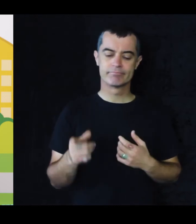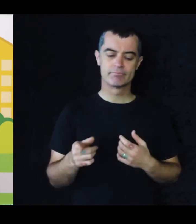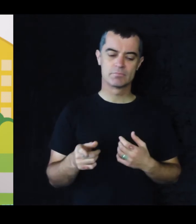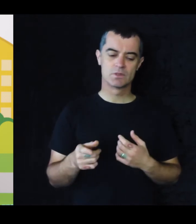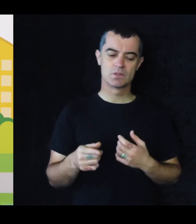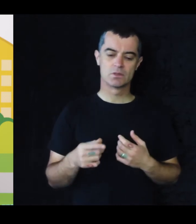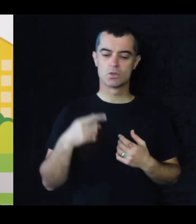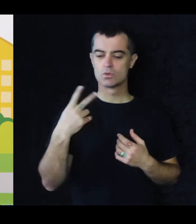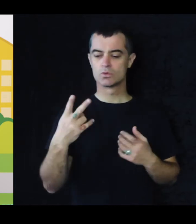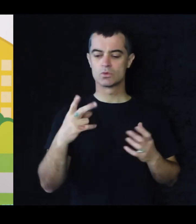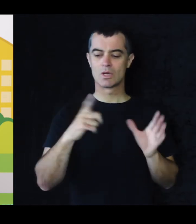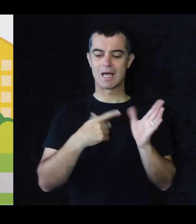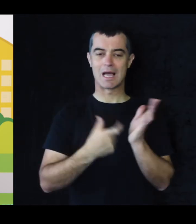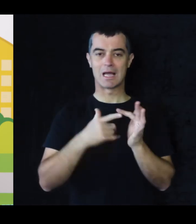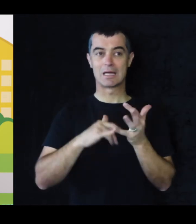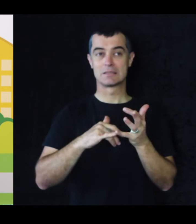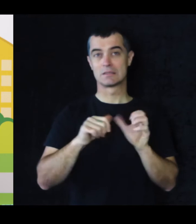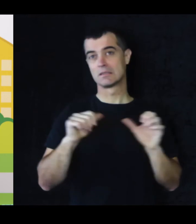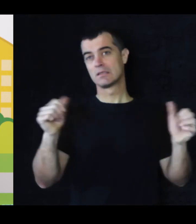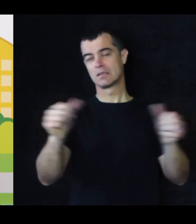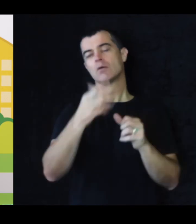over this 2 acres of